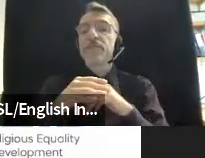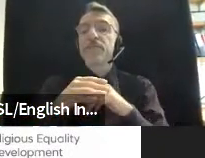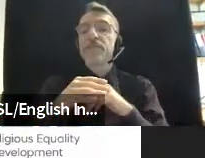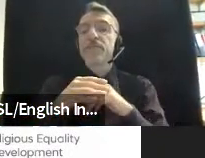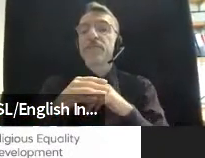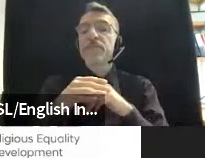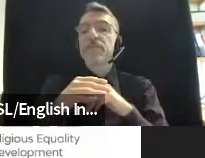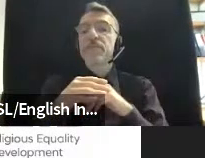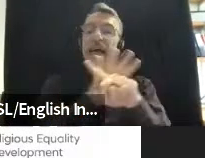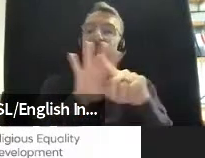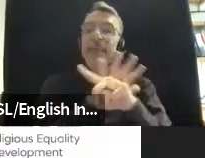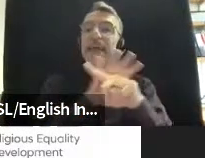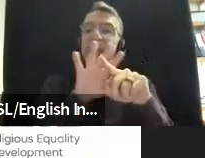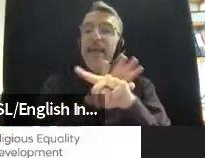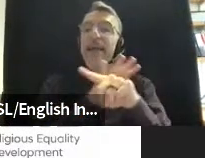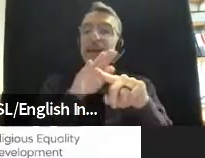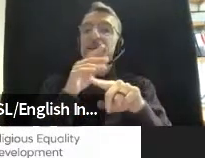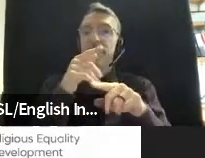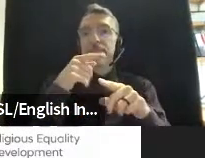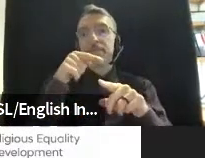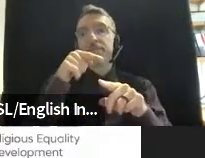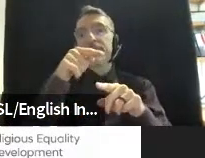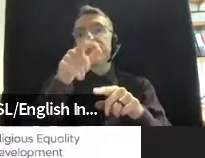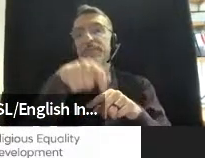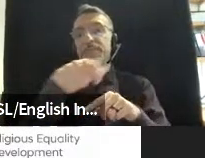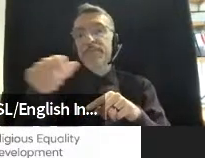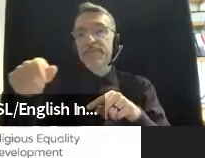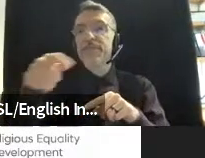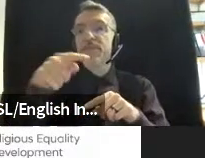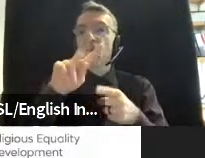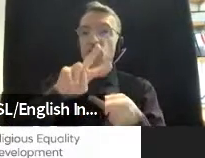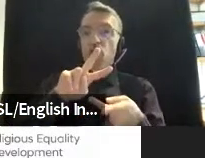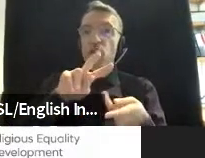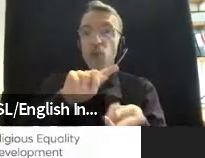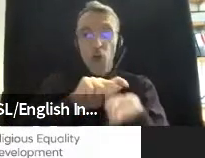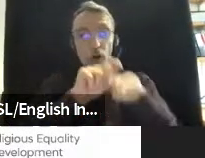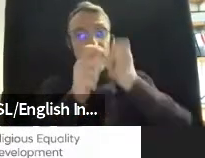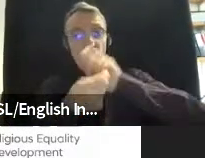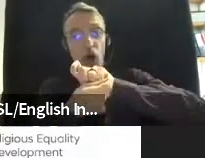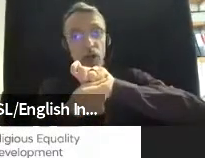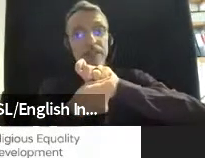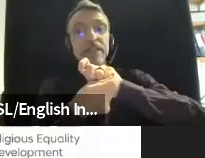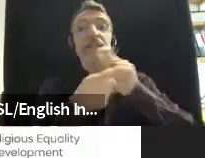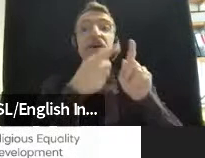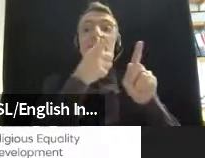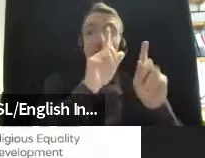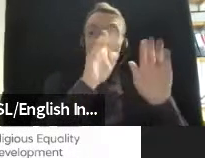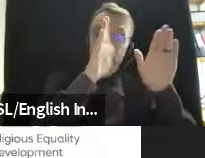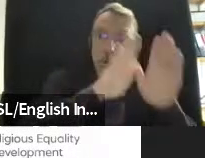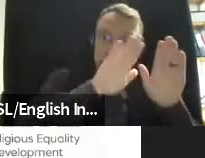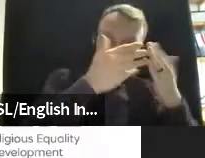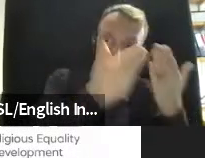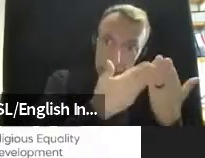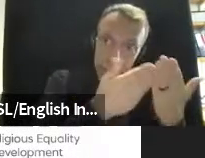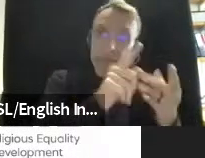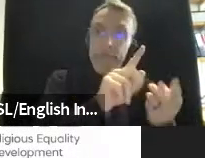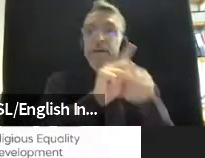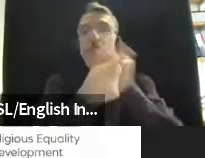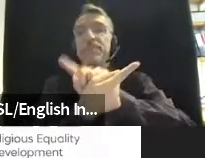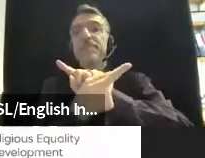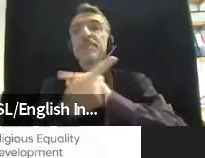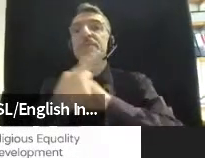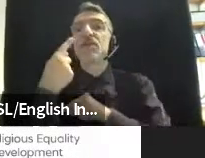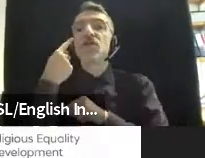ethnic Uzbeks who converted to Jehovah's Witnesses, because they were considered